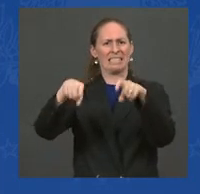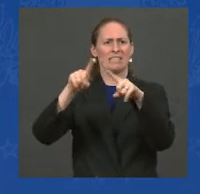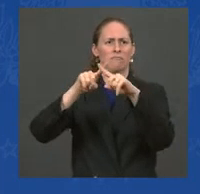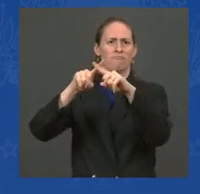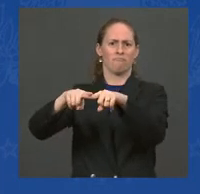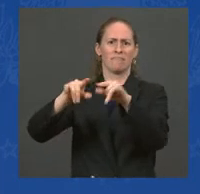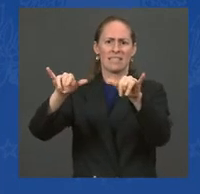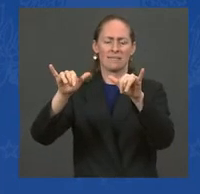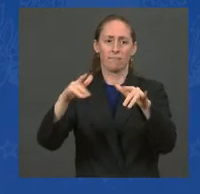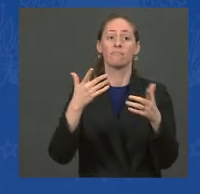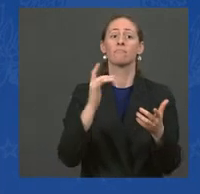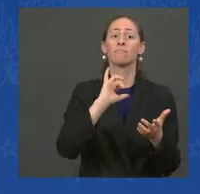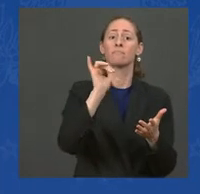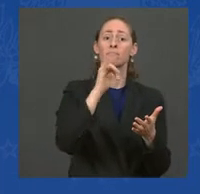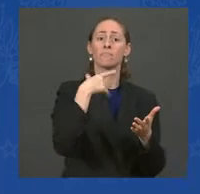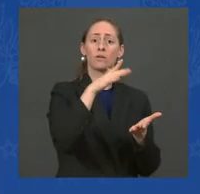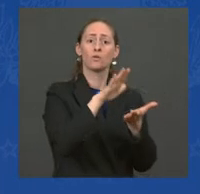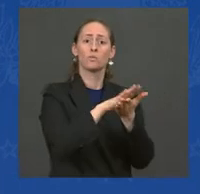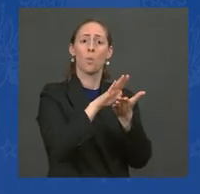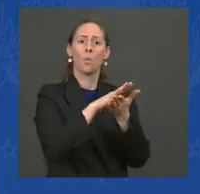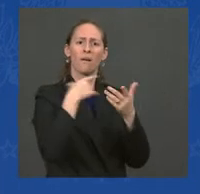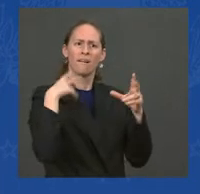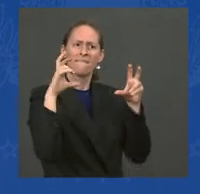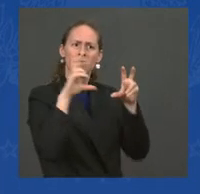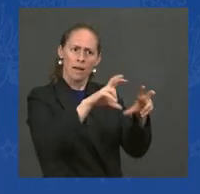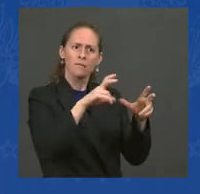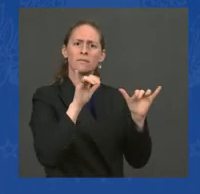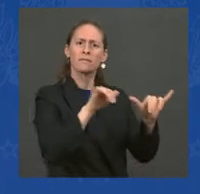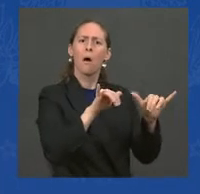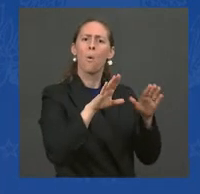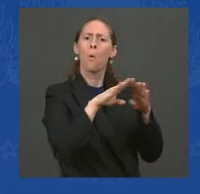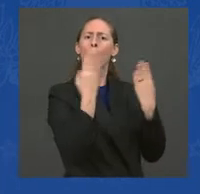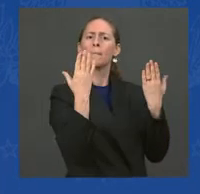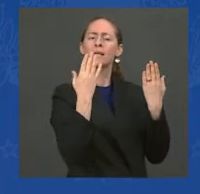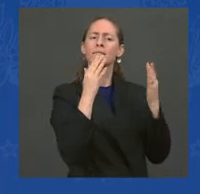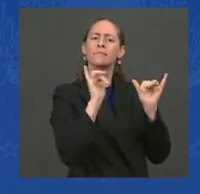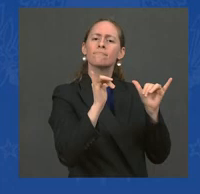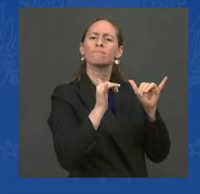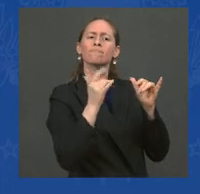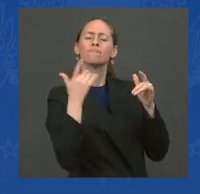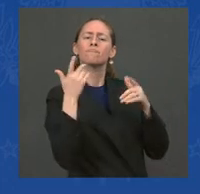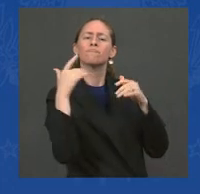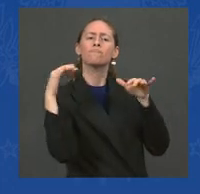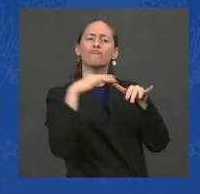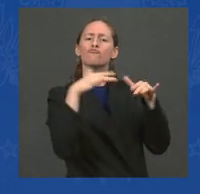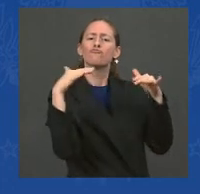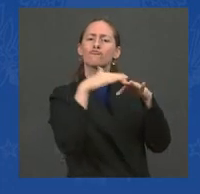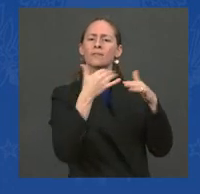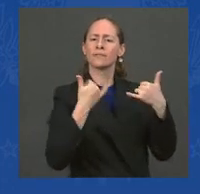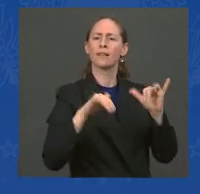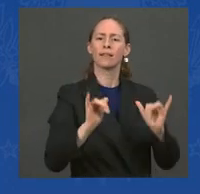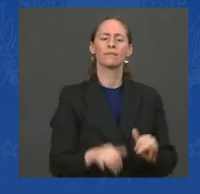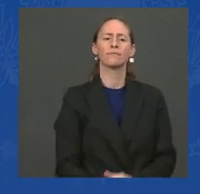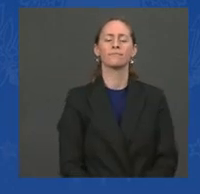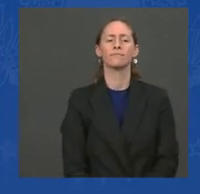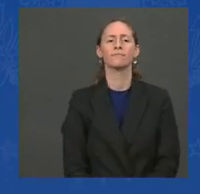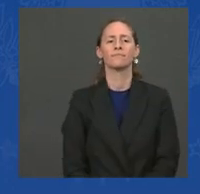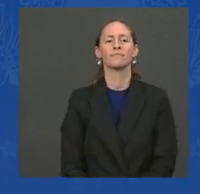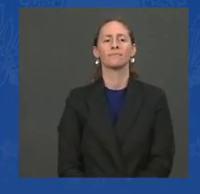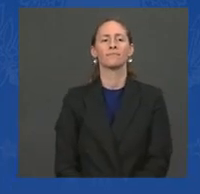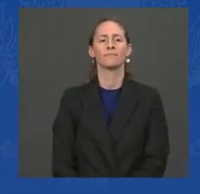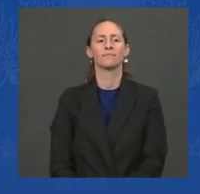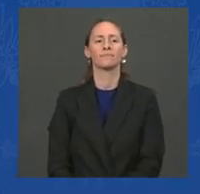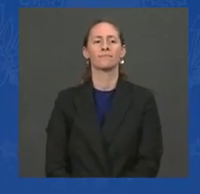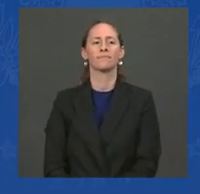needed to keep students and educators safe. And we finally gave a tax break, I've been looking at this for a long time, to